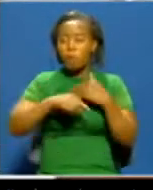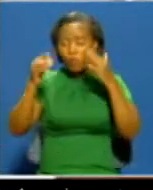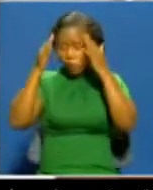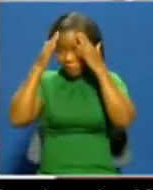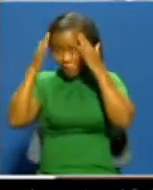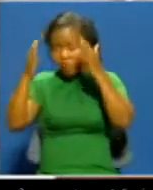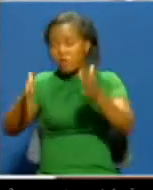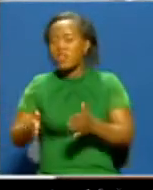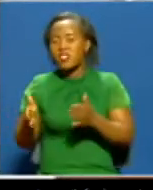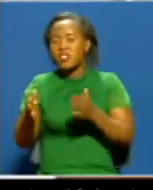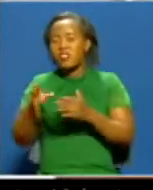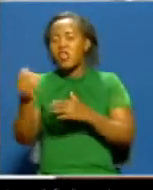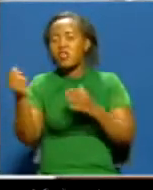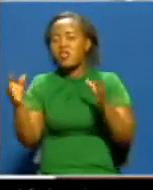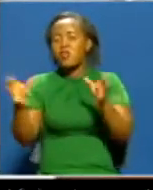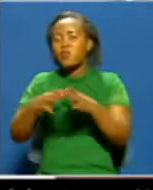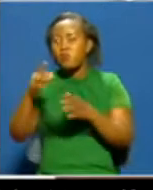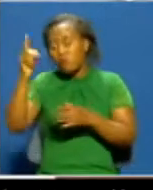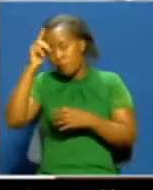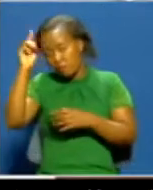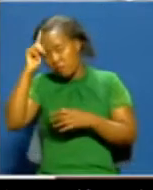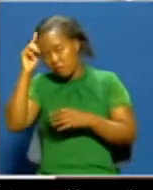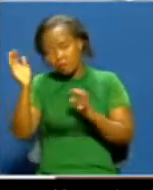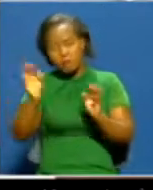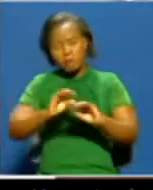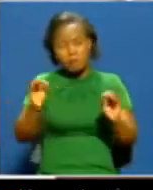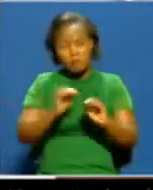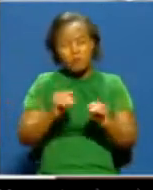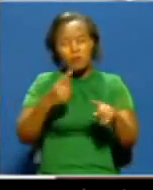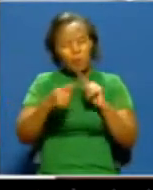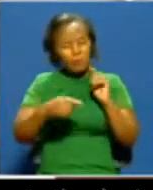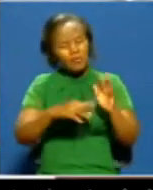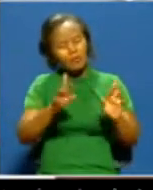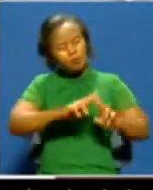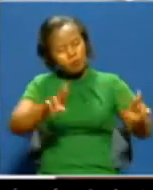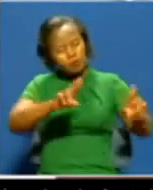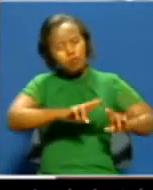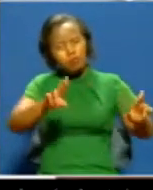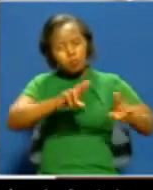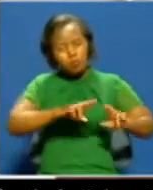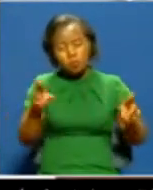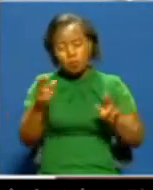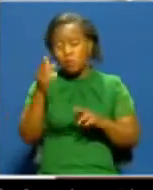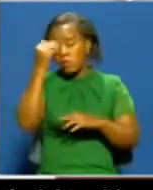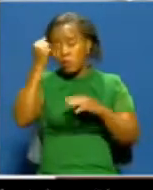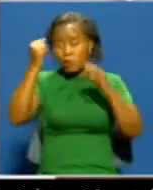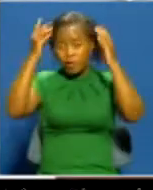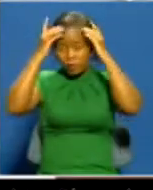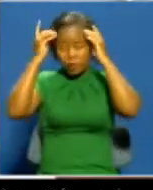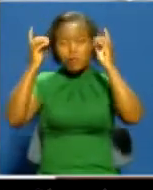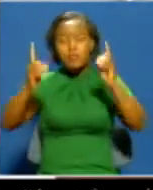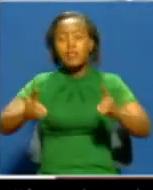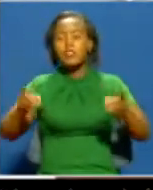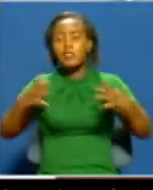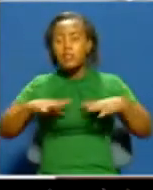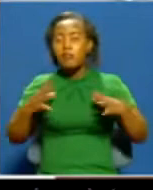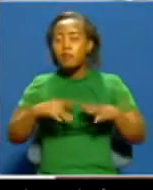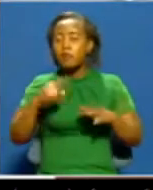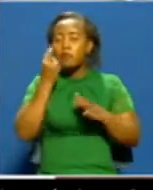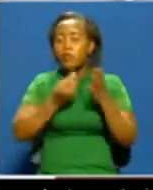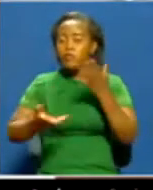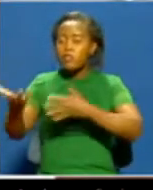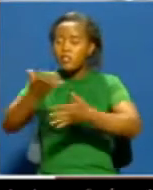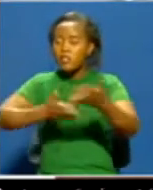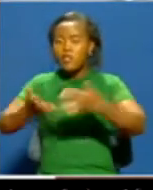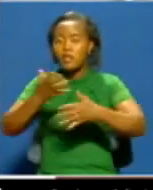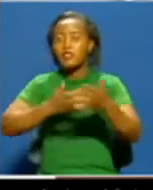on the side of liberalism. So the reason why we contained people, quarantined individuals, particularly those who had been exposed, is because